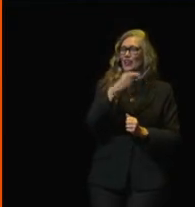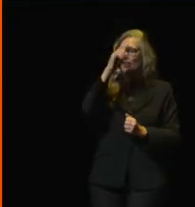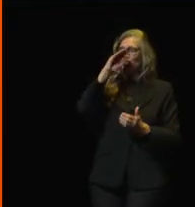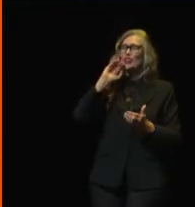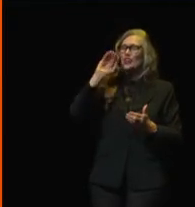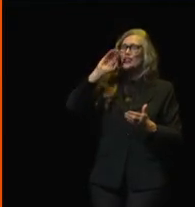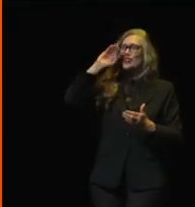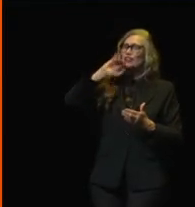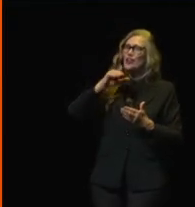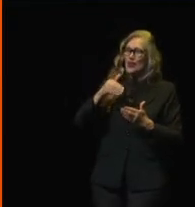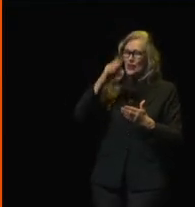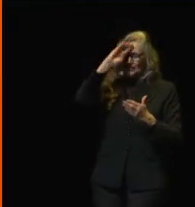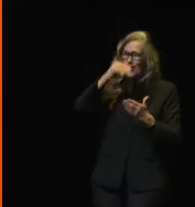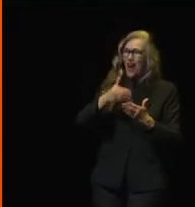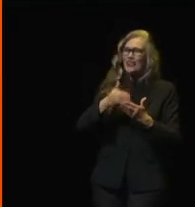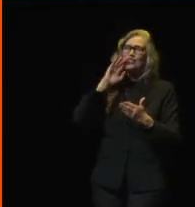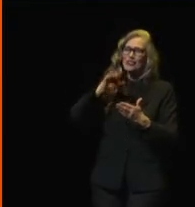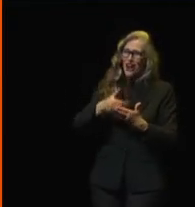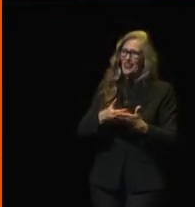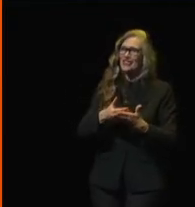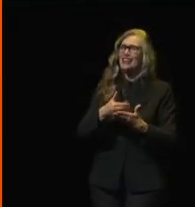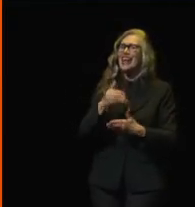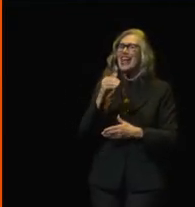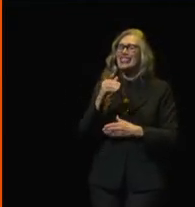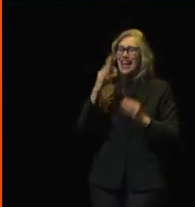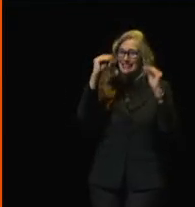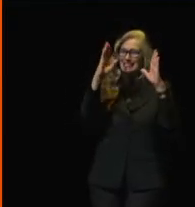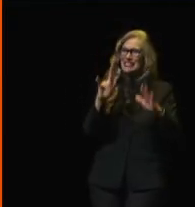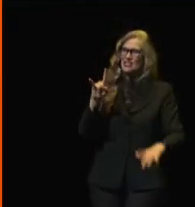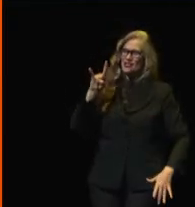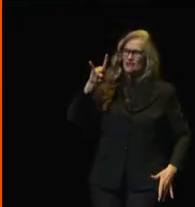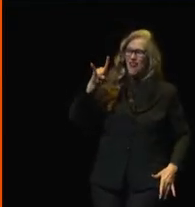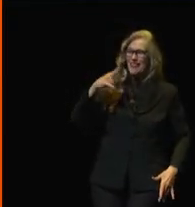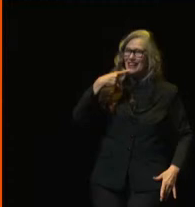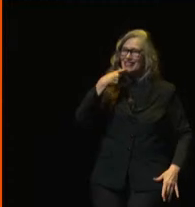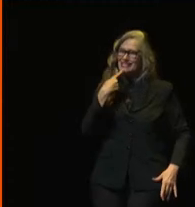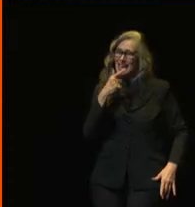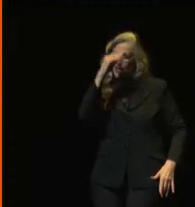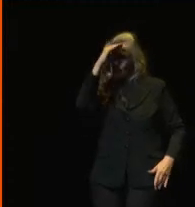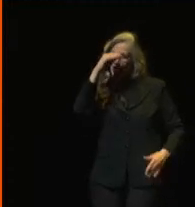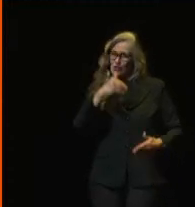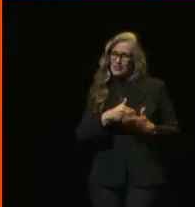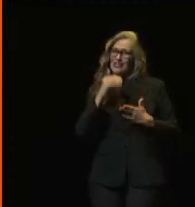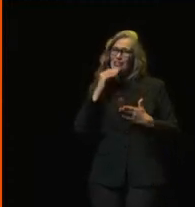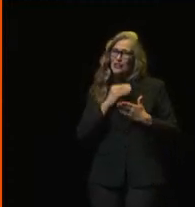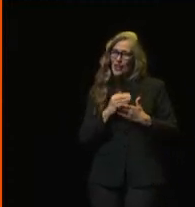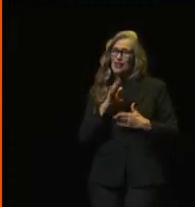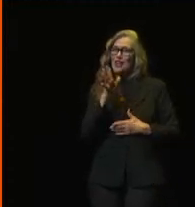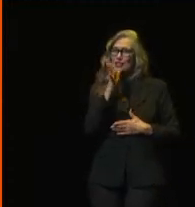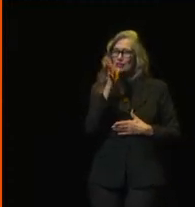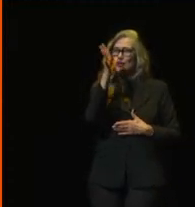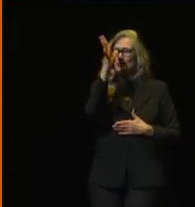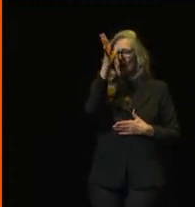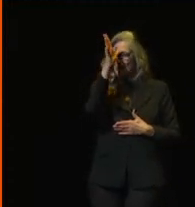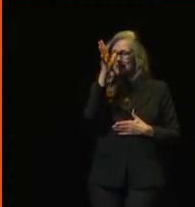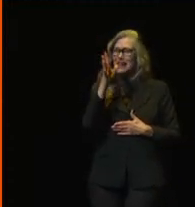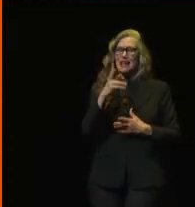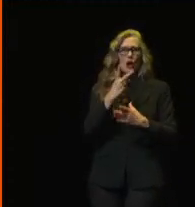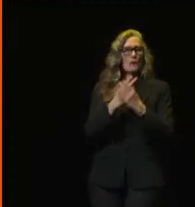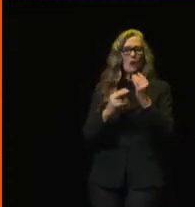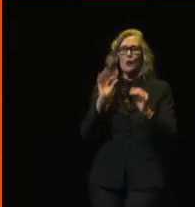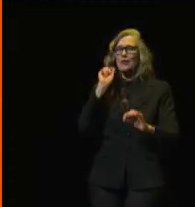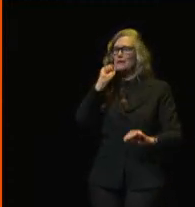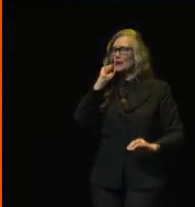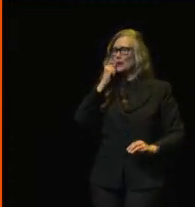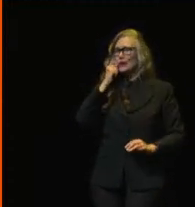already, "and tell your son and daughter that their mom and dad are pretty cool too. Stay strong out there." Please join me in welcoming one of